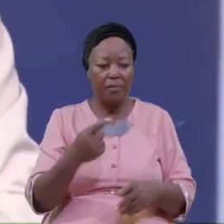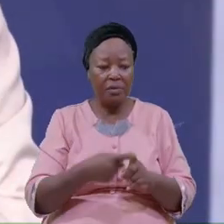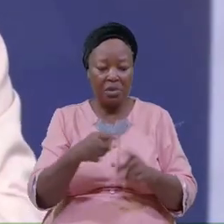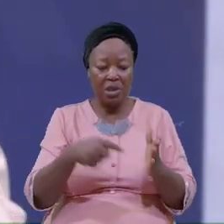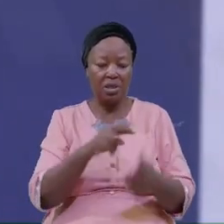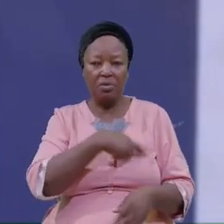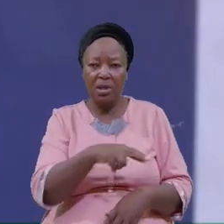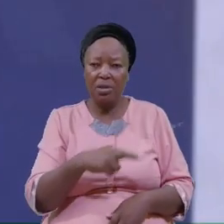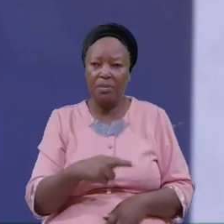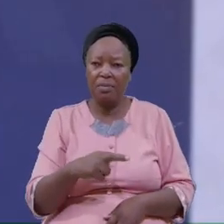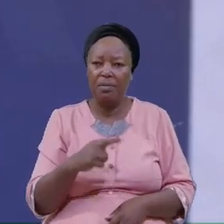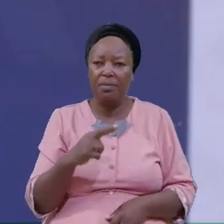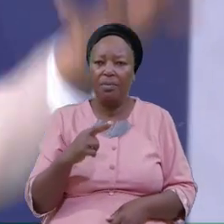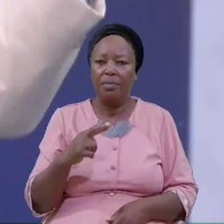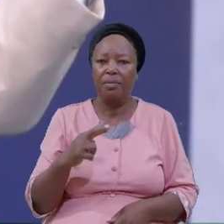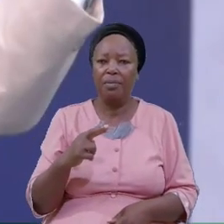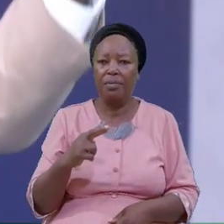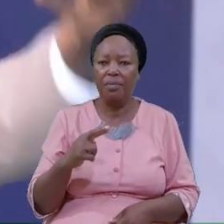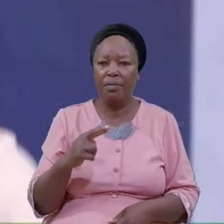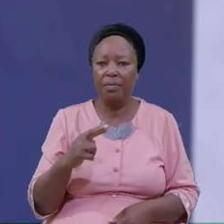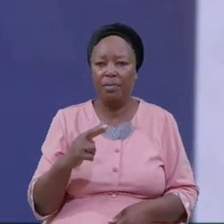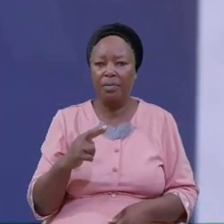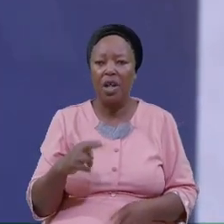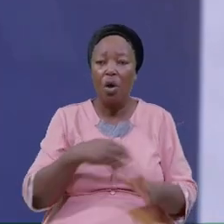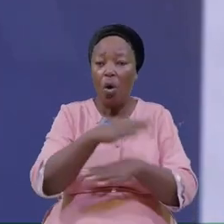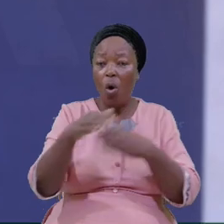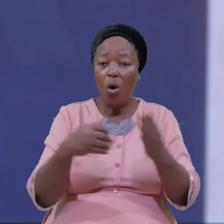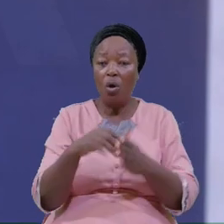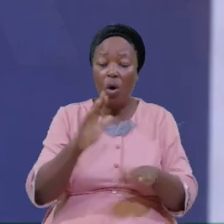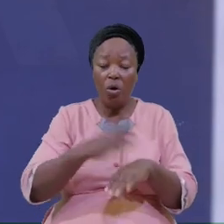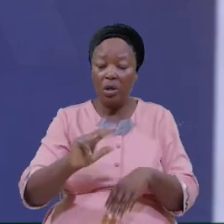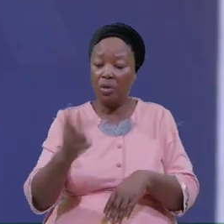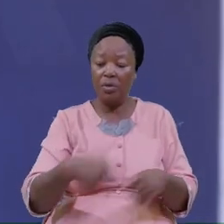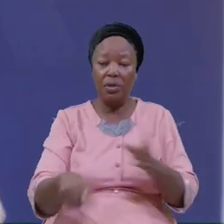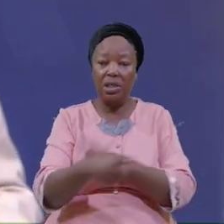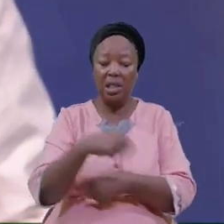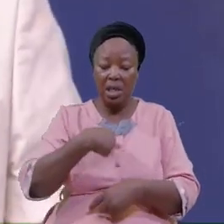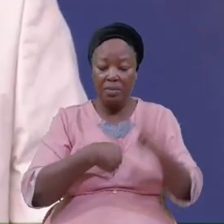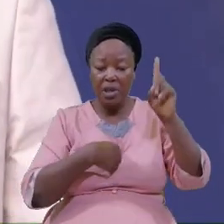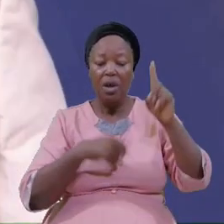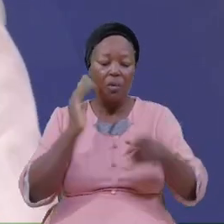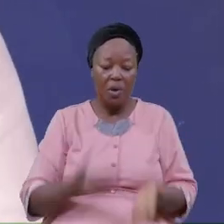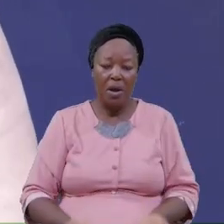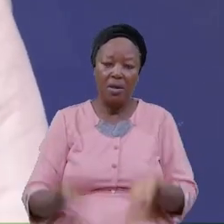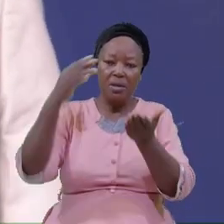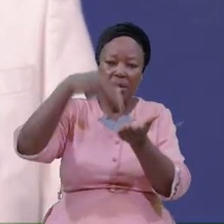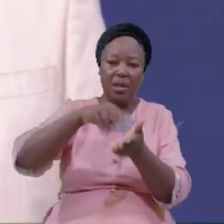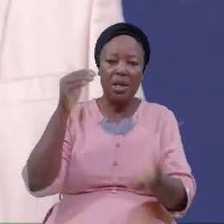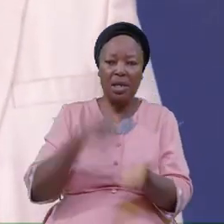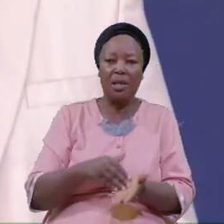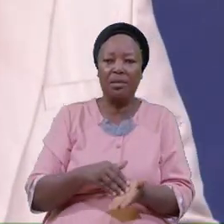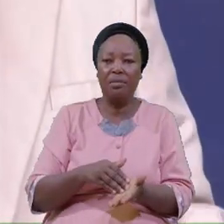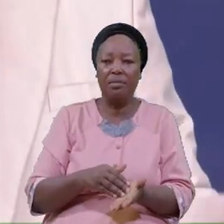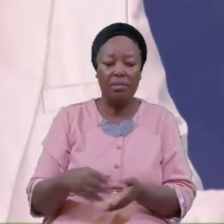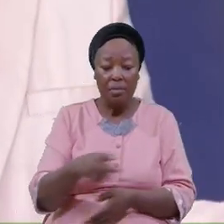qui défendent la religion. On the third day, I will rise again. Le troisième jour, je ressusciterai. They heard